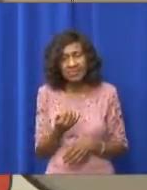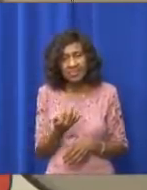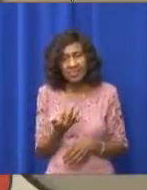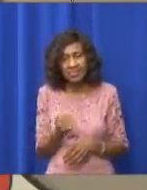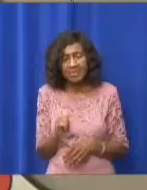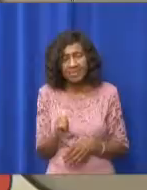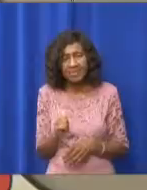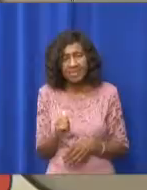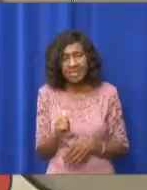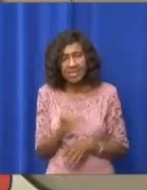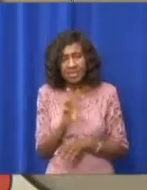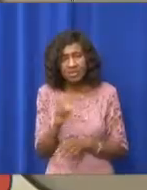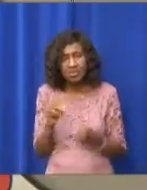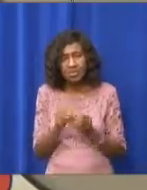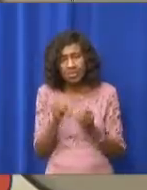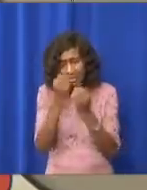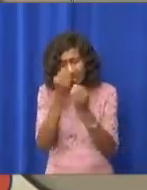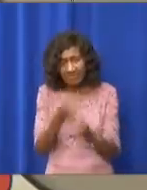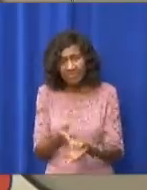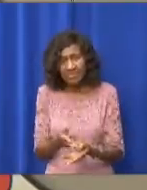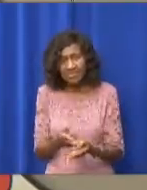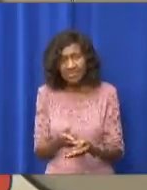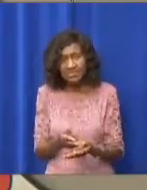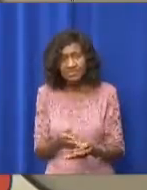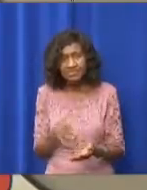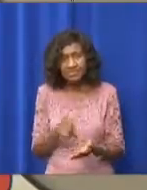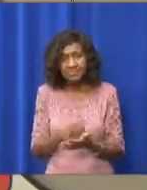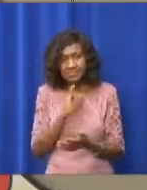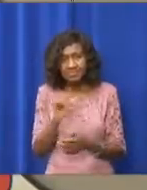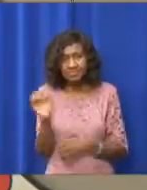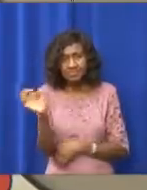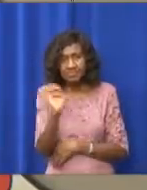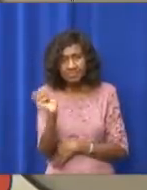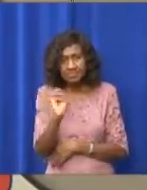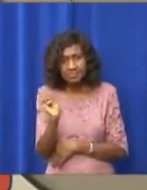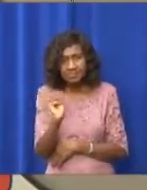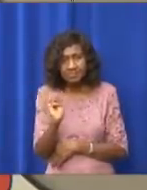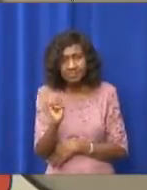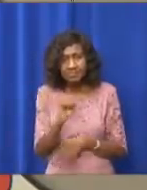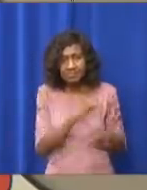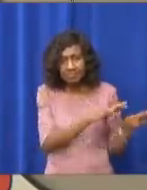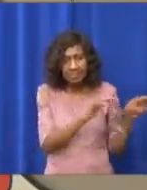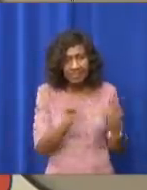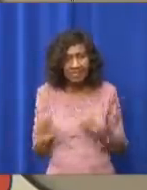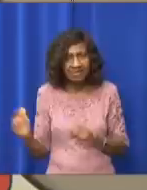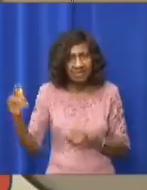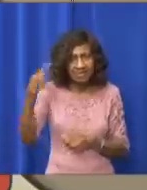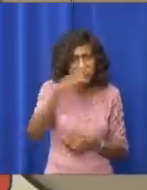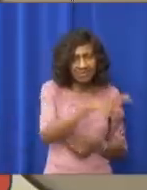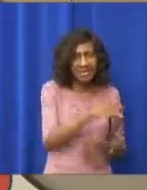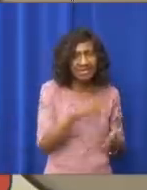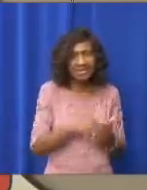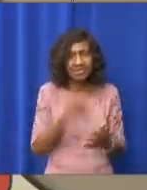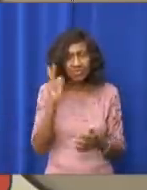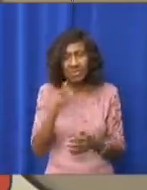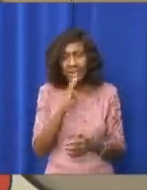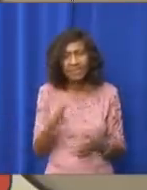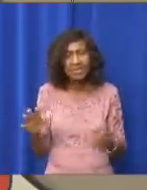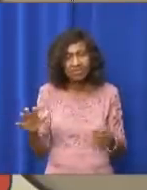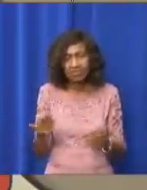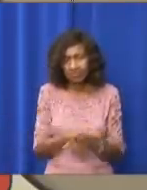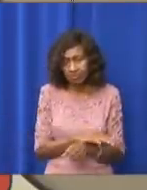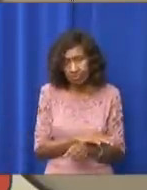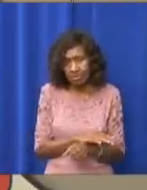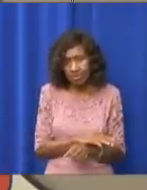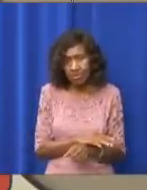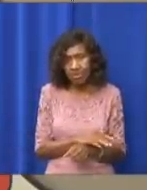further information today. So this is an emergency evacuation flight, and we predict it will be full because of the people who've already